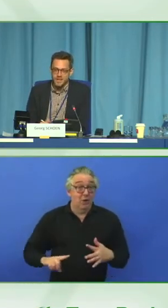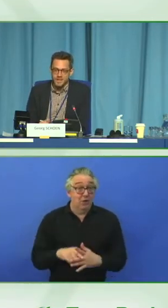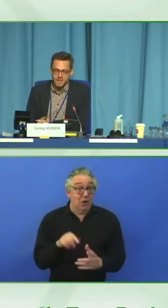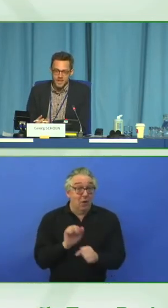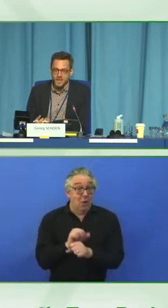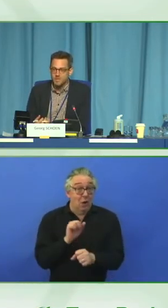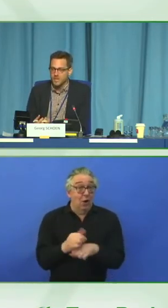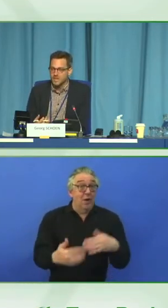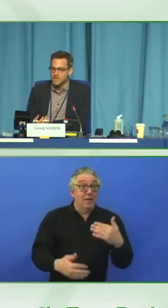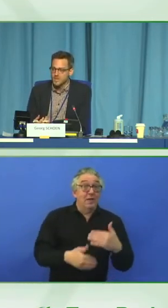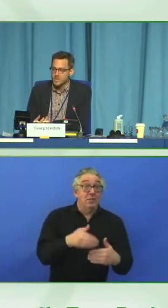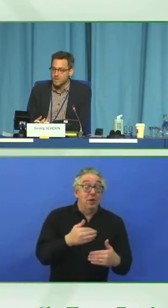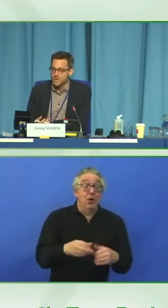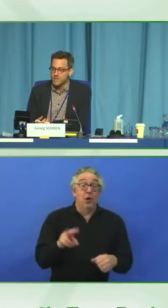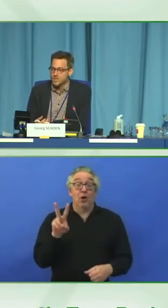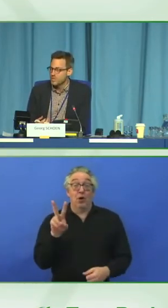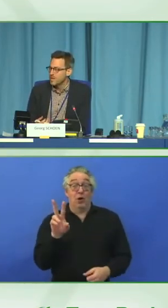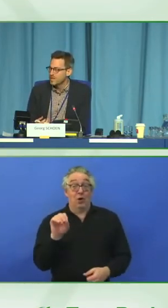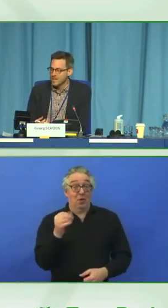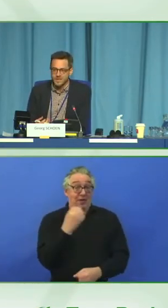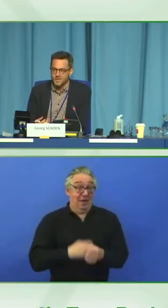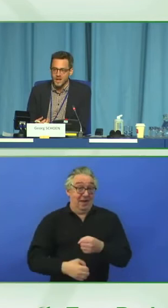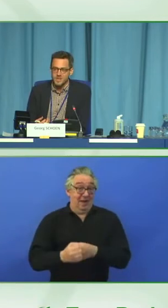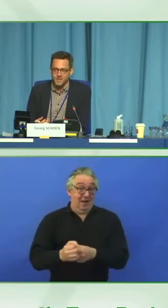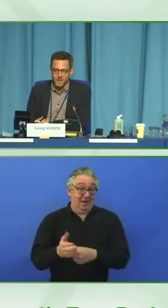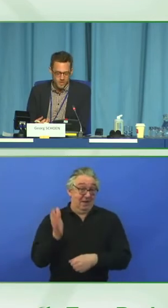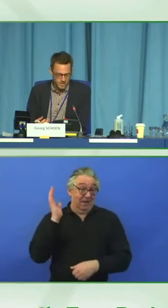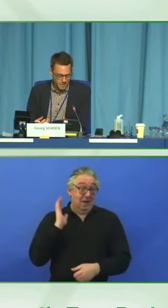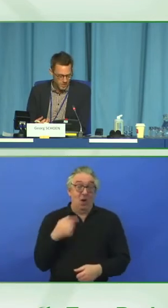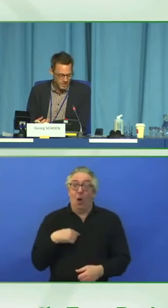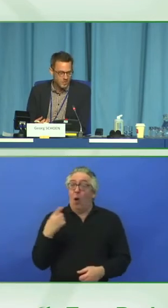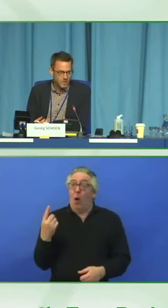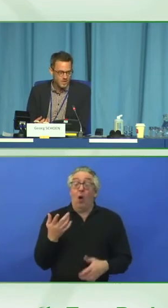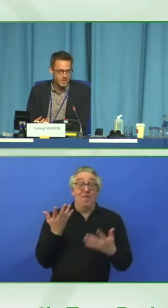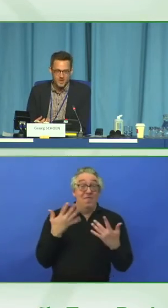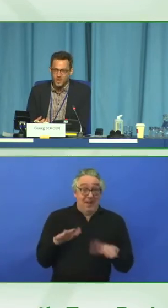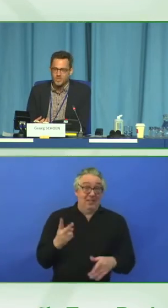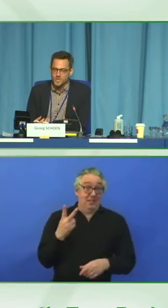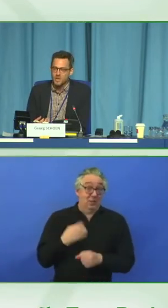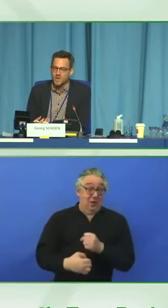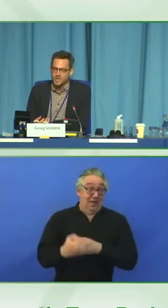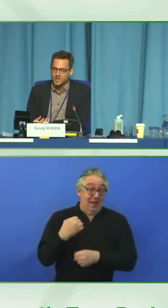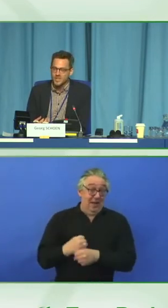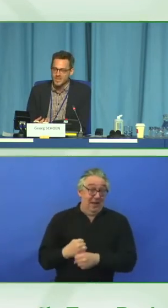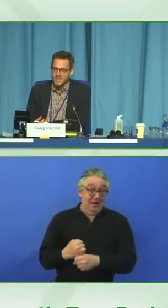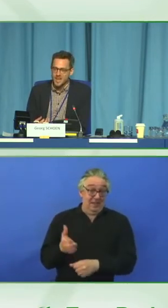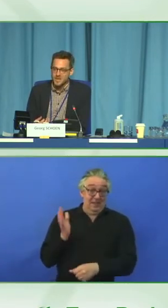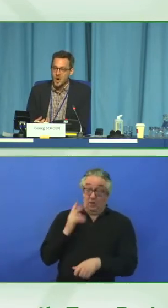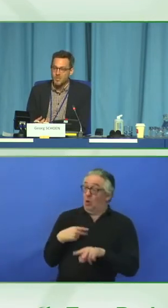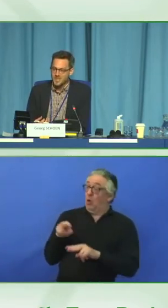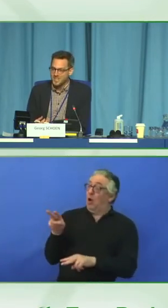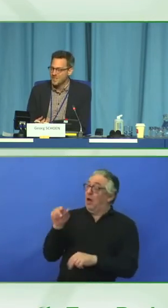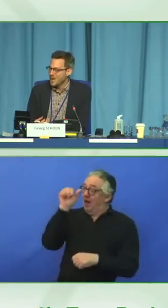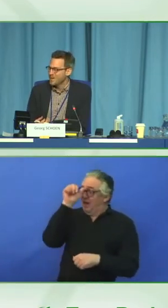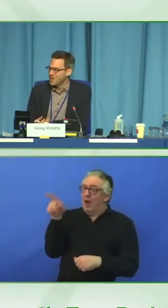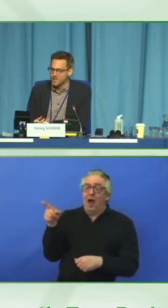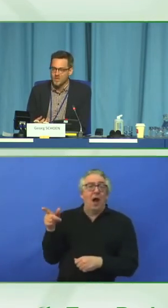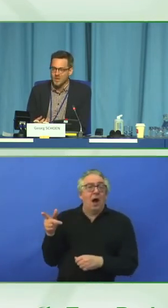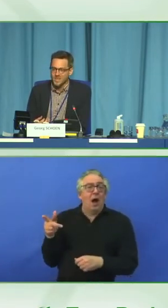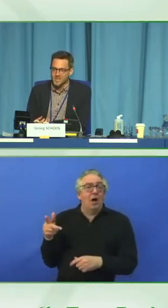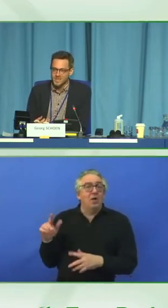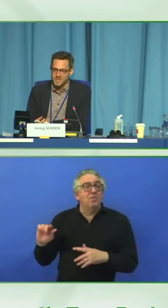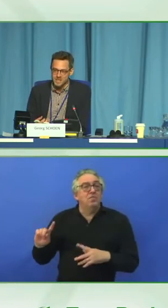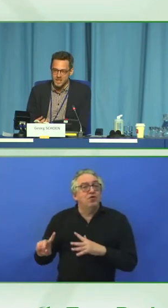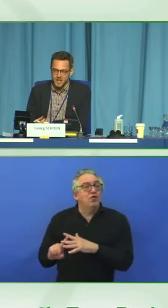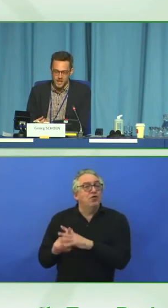the Indian impact and social entrepreneurship movement. And I think we all around the world took a lot of inspiration and copied quite a lot of